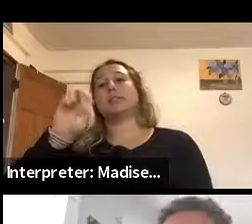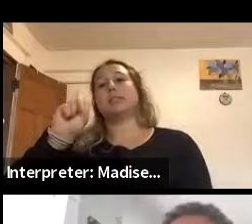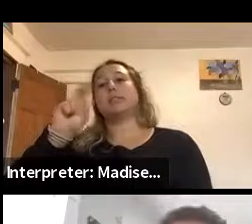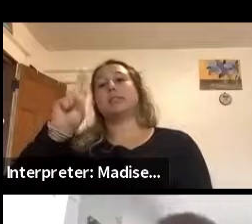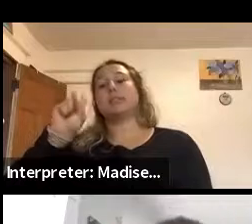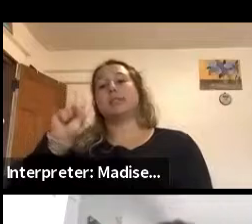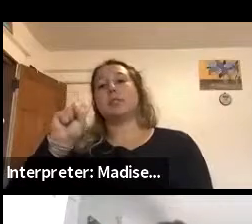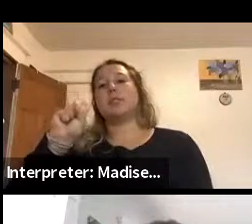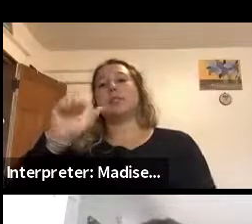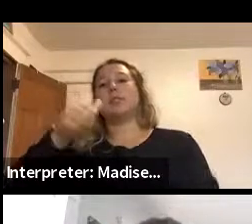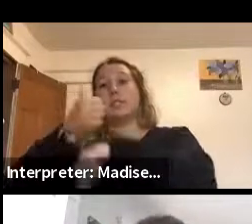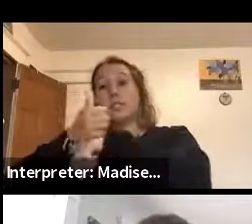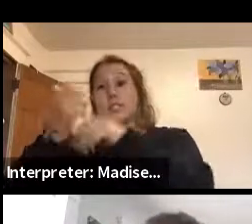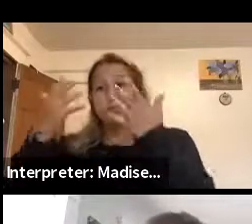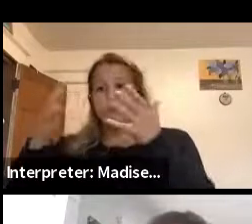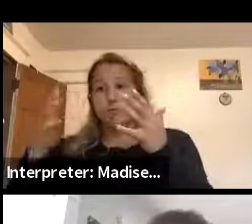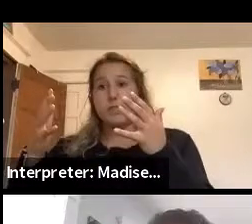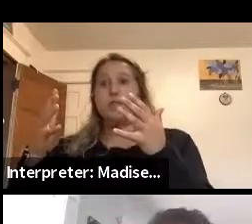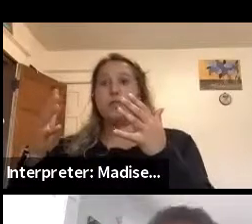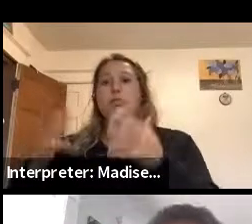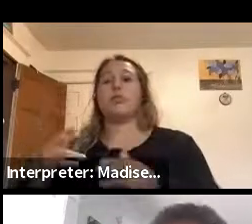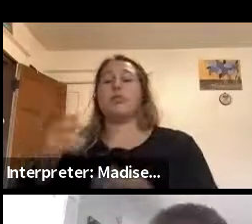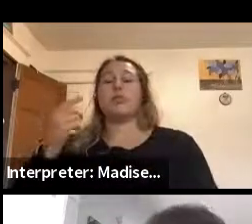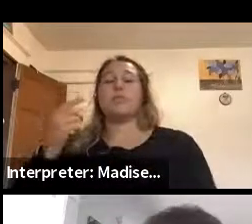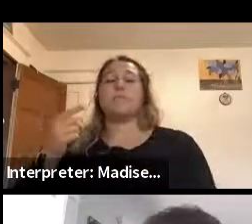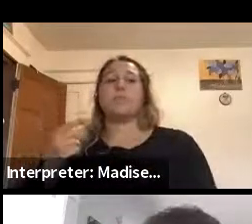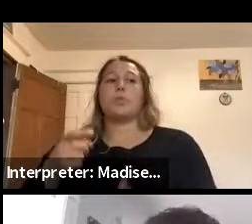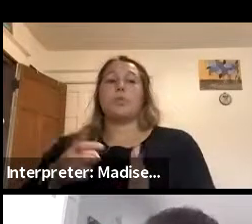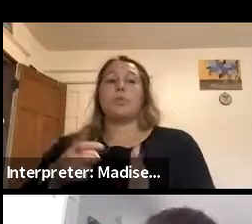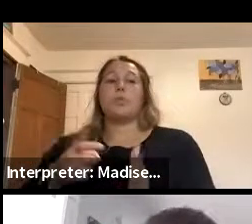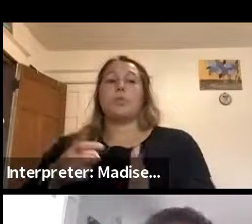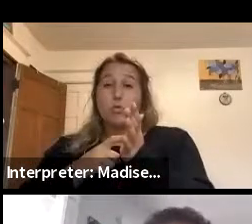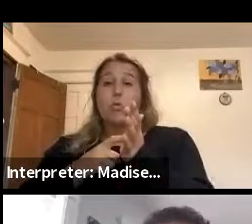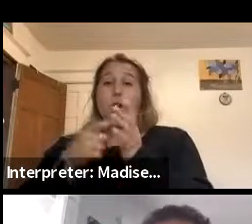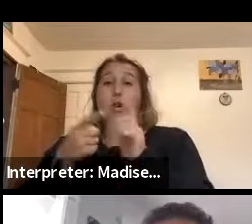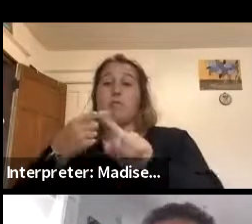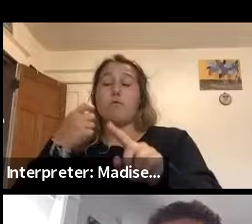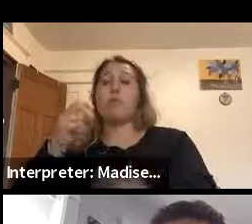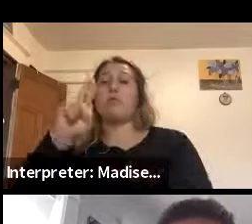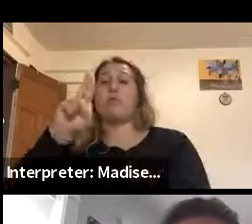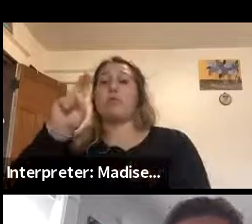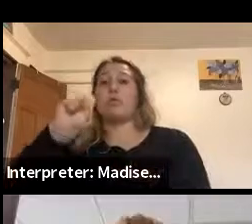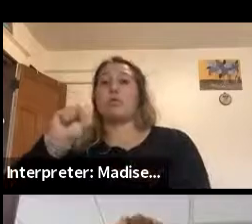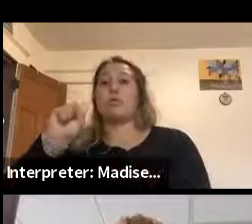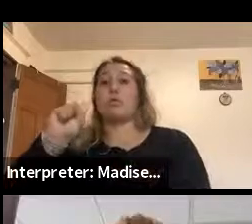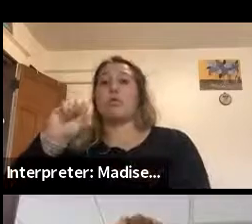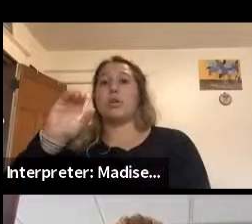Constitution. And those findings are to be used to